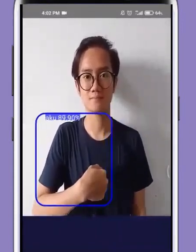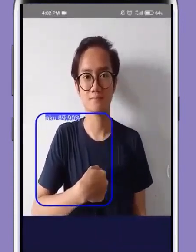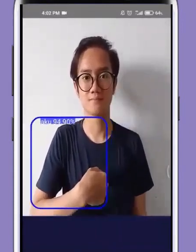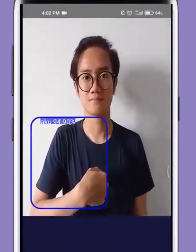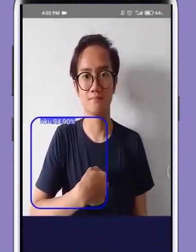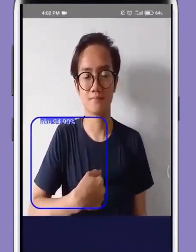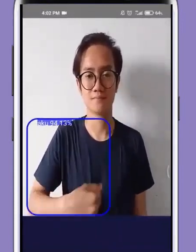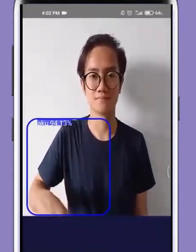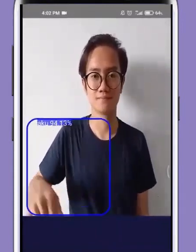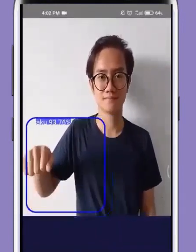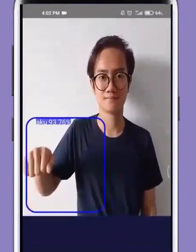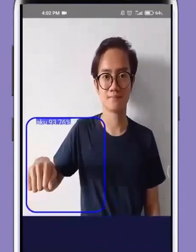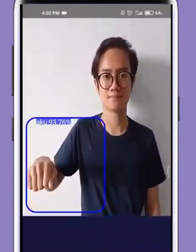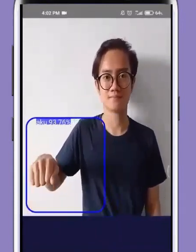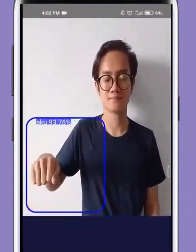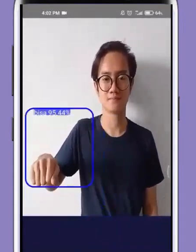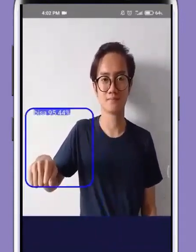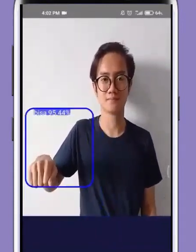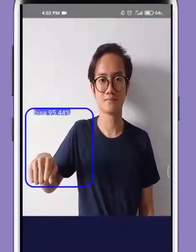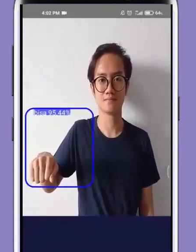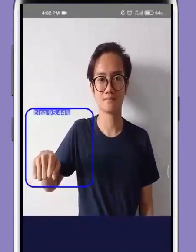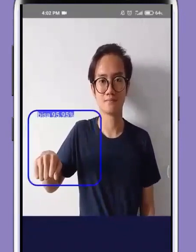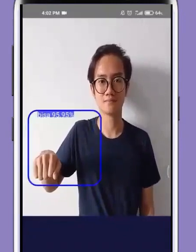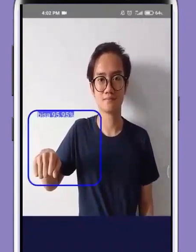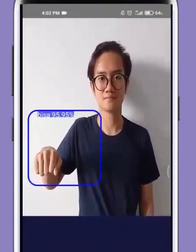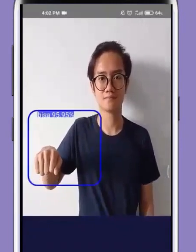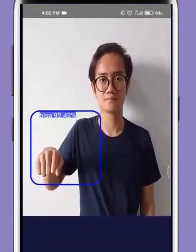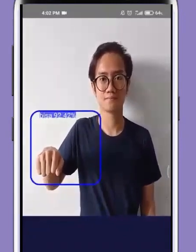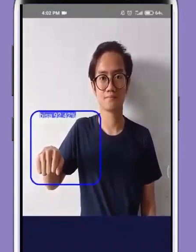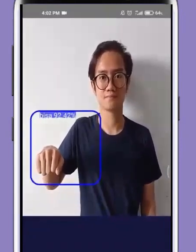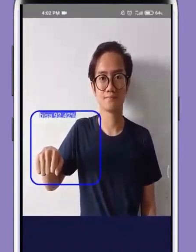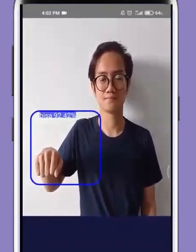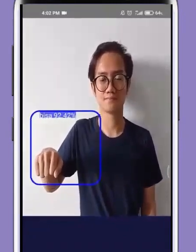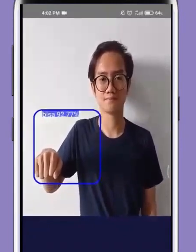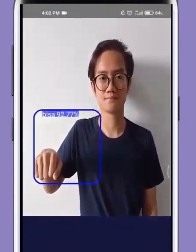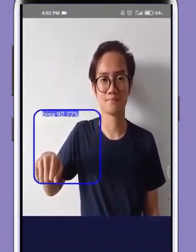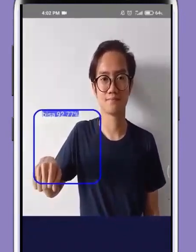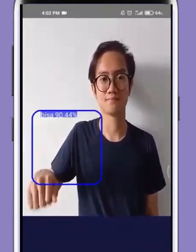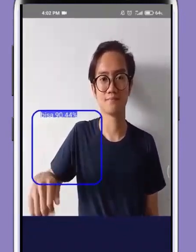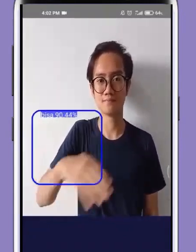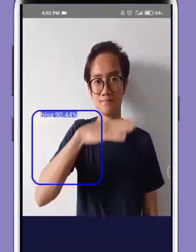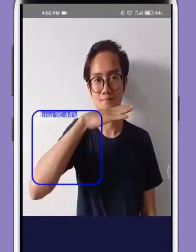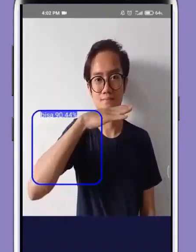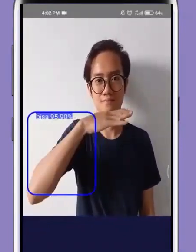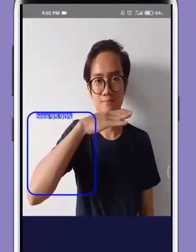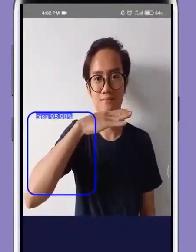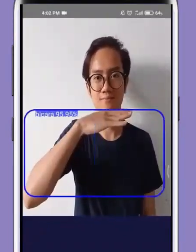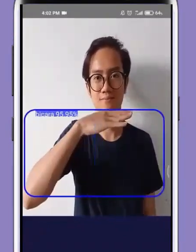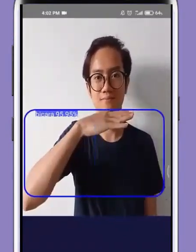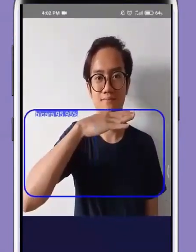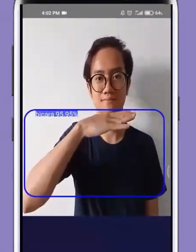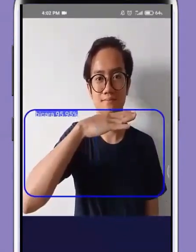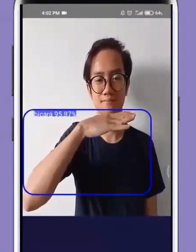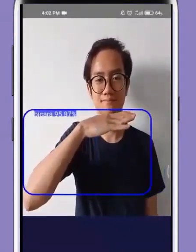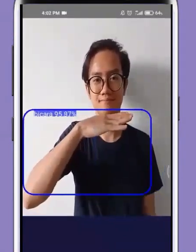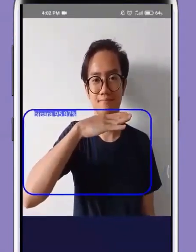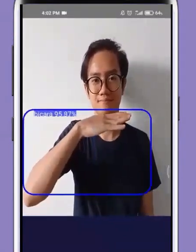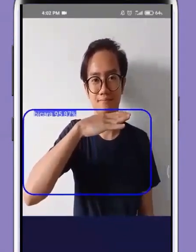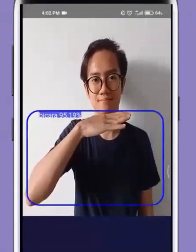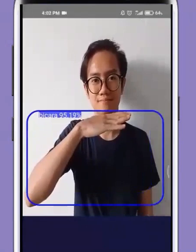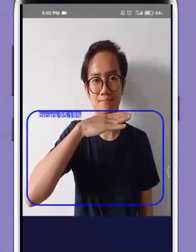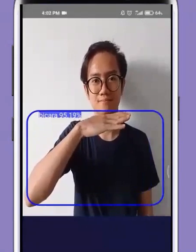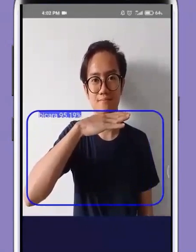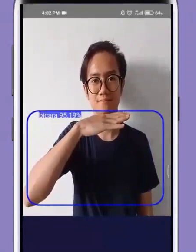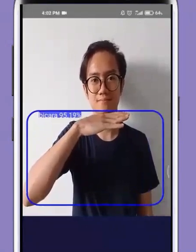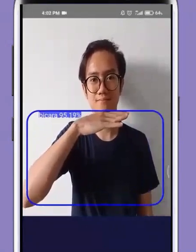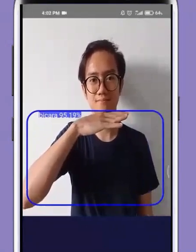this demonstration, we try to detect the aku bisa bicara, which means I